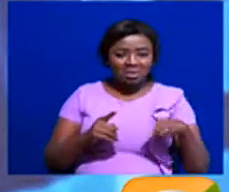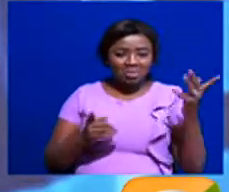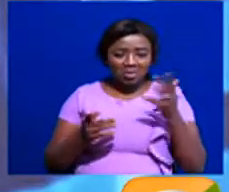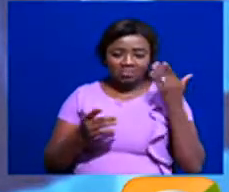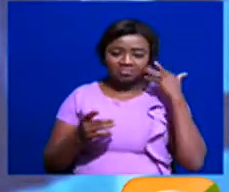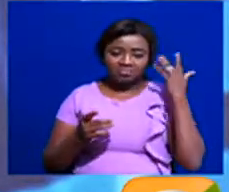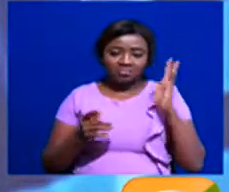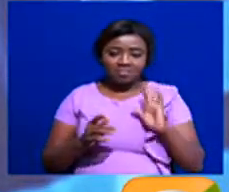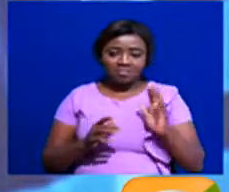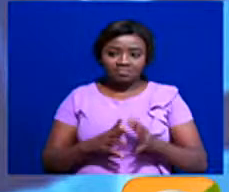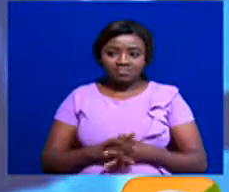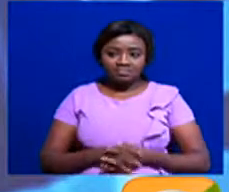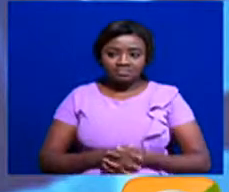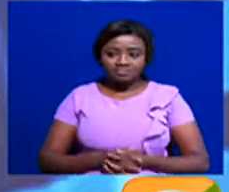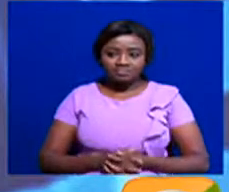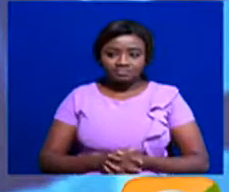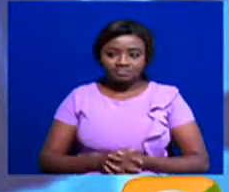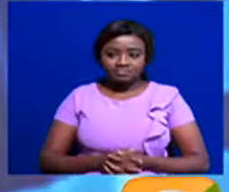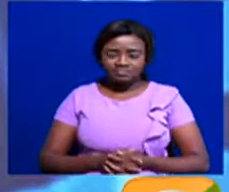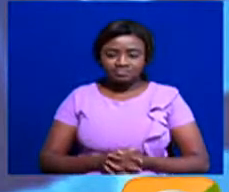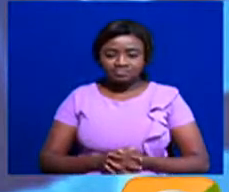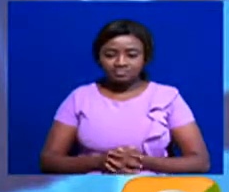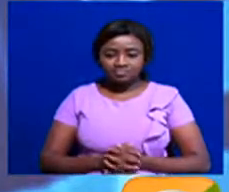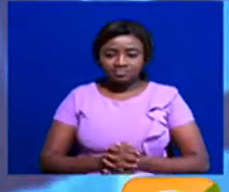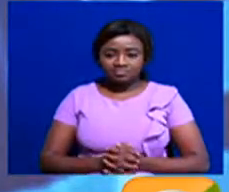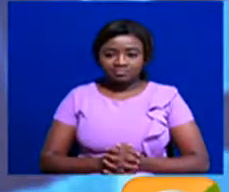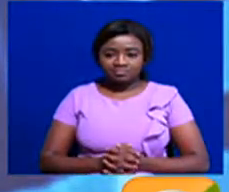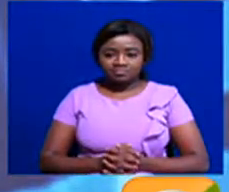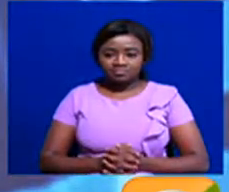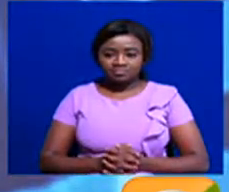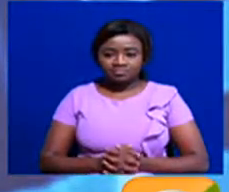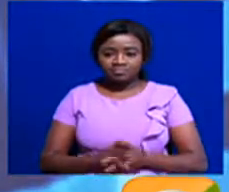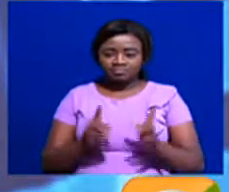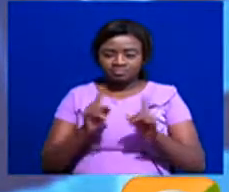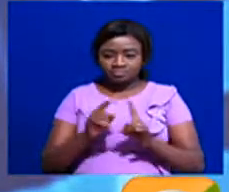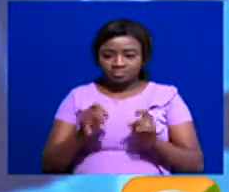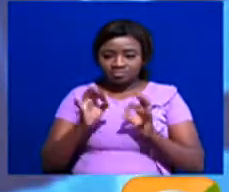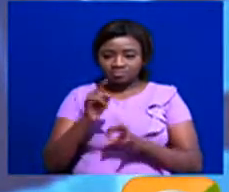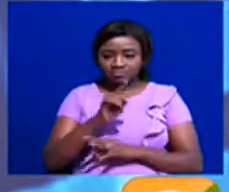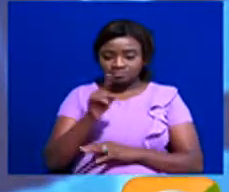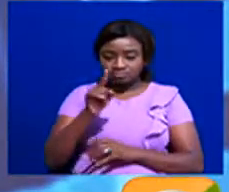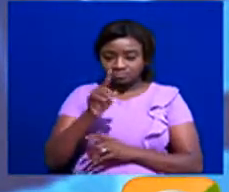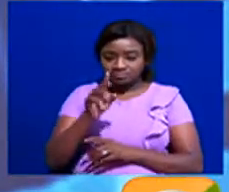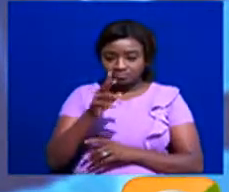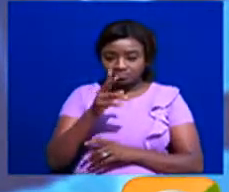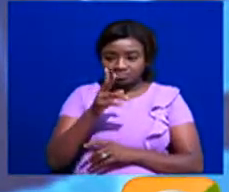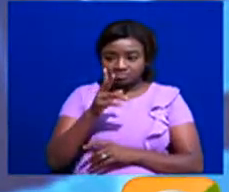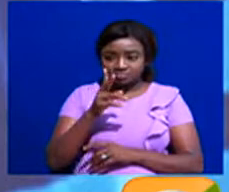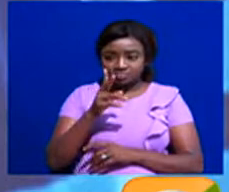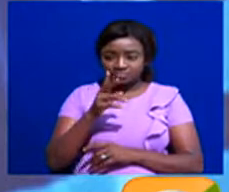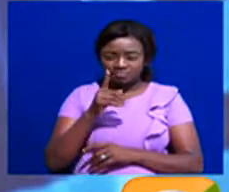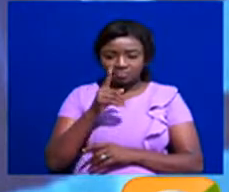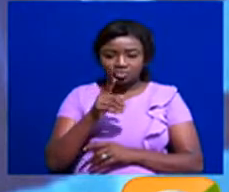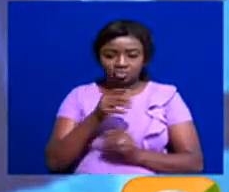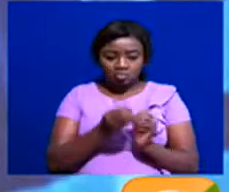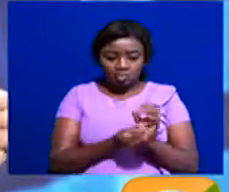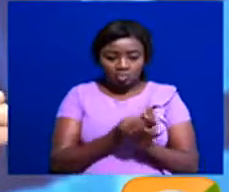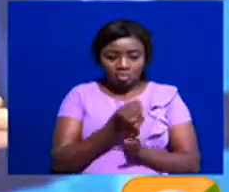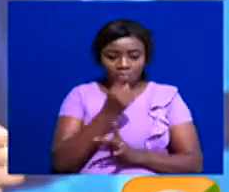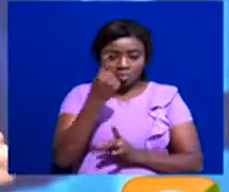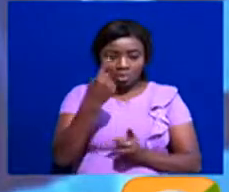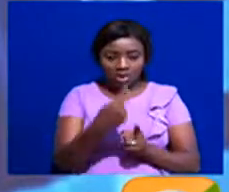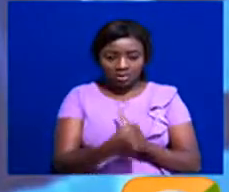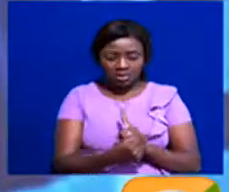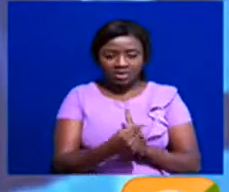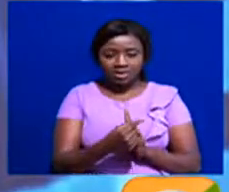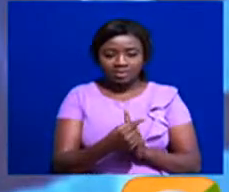take to get the income, like let me take tobacco. You take the whole year in